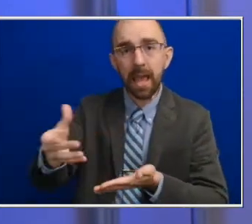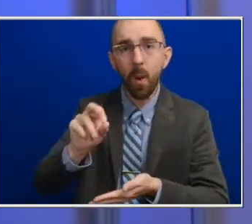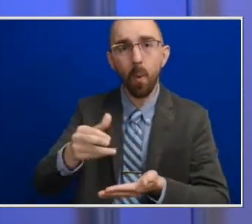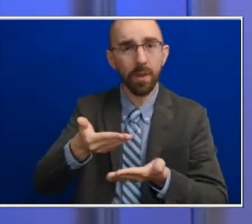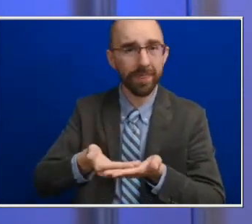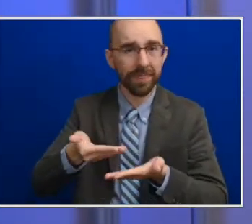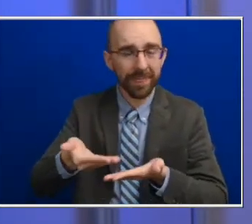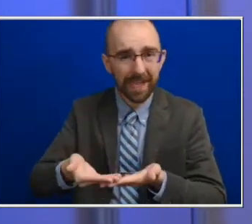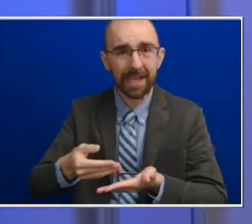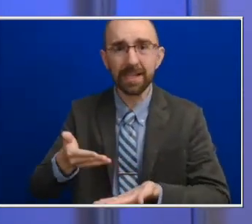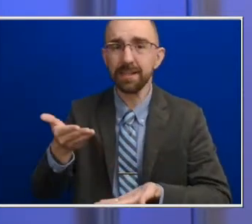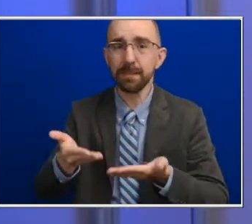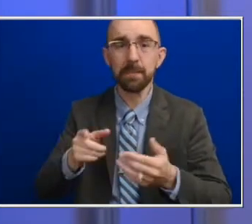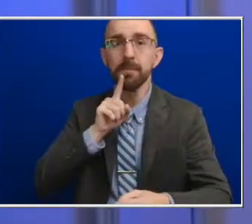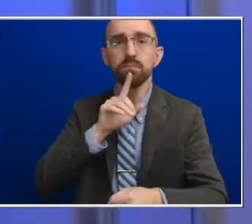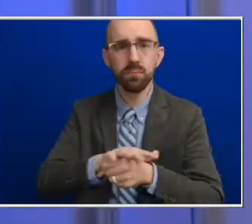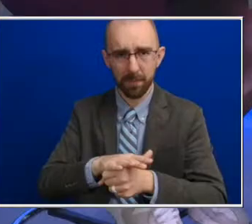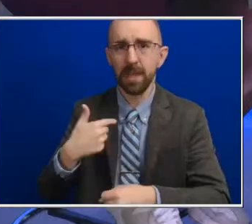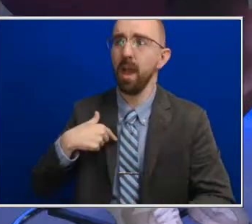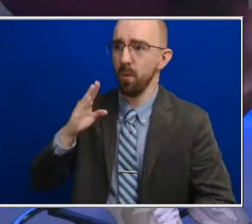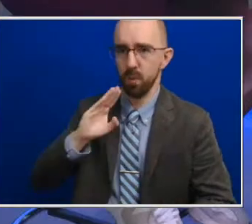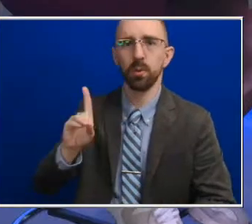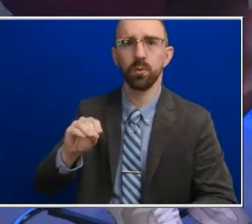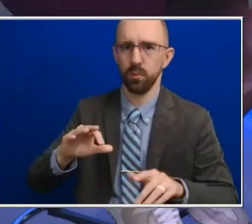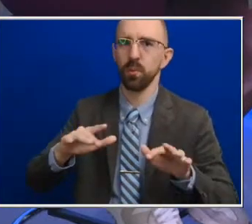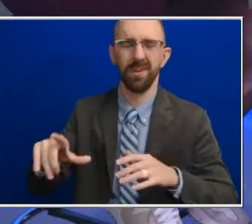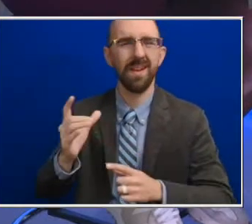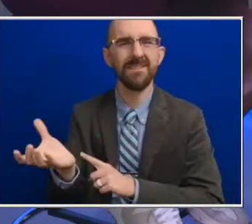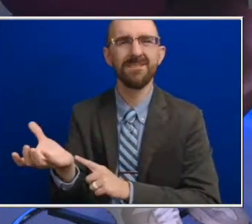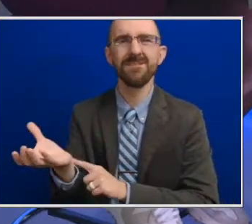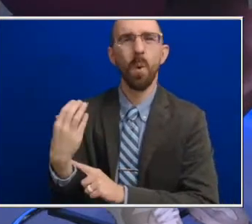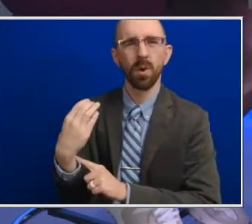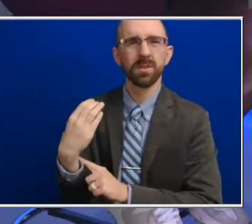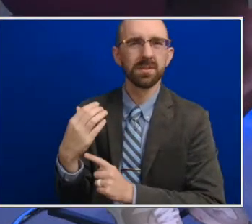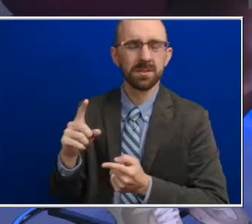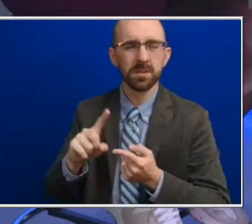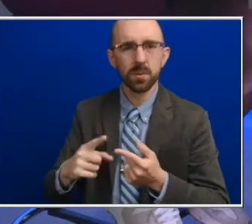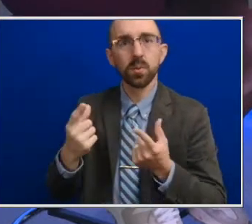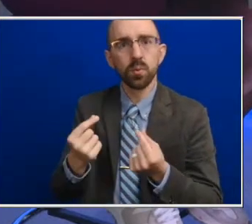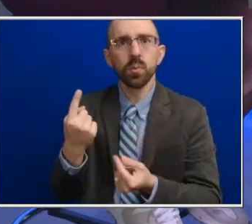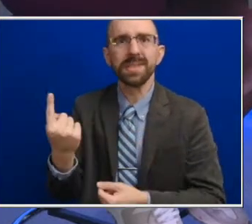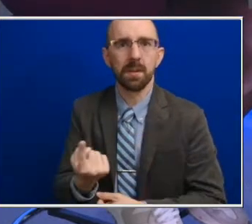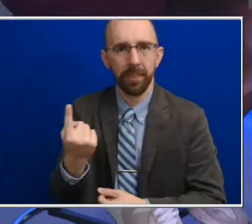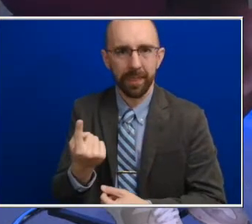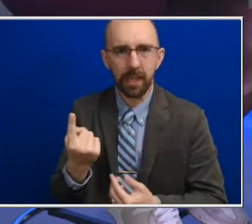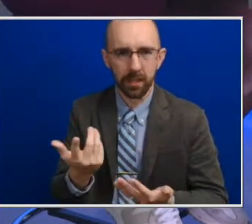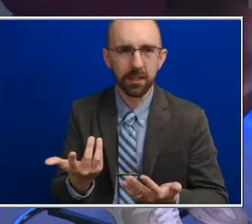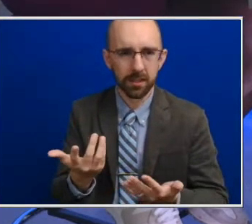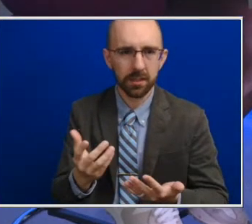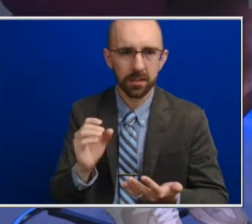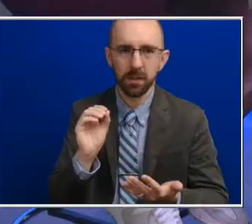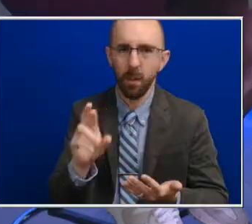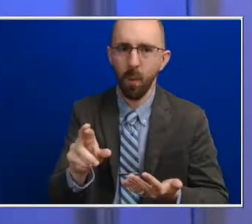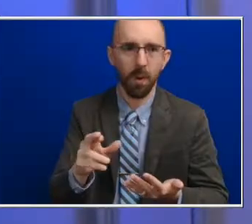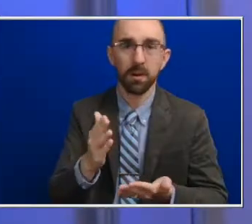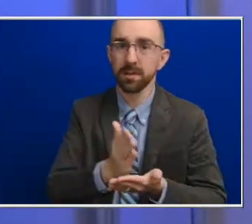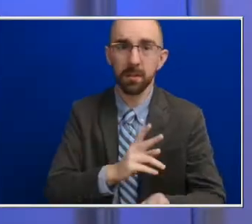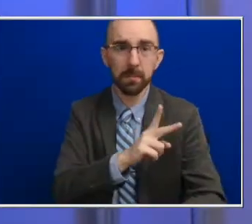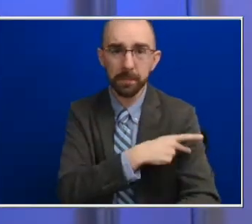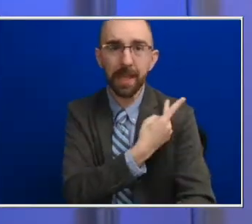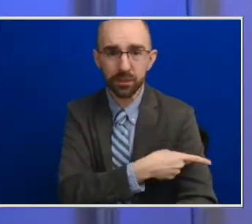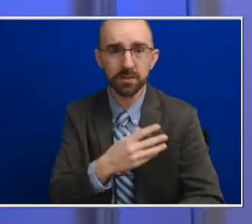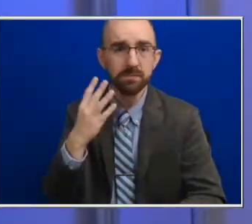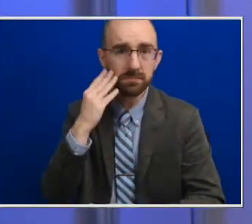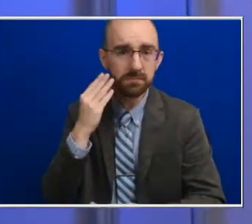made promises. Coerced. Yeah. Being coerced to do other things, or to a couple of patients two in particular that have